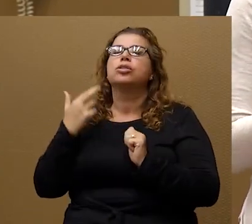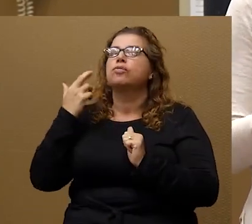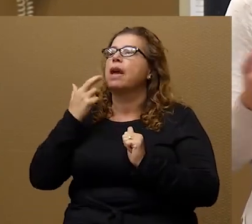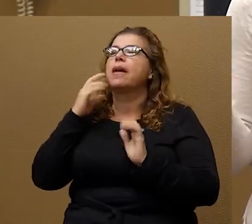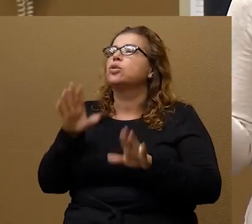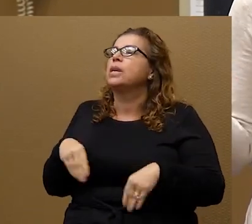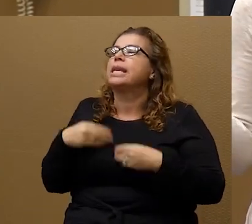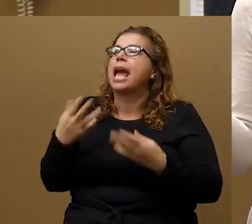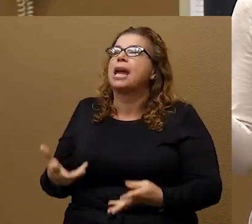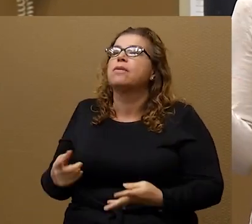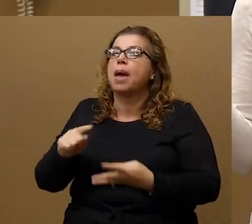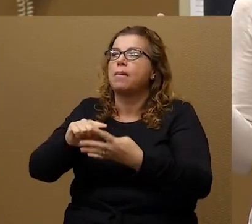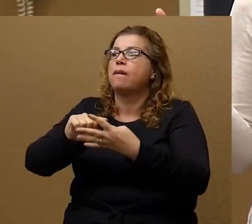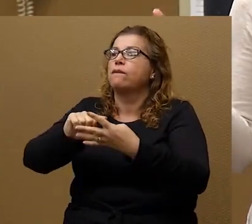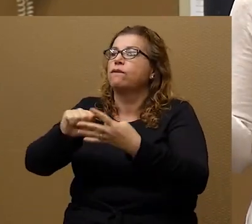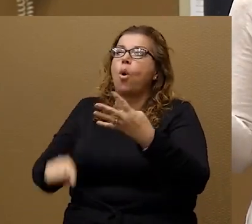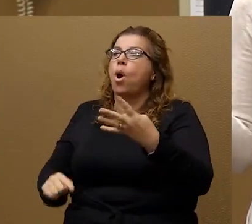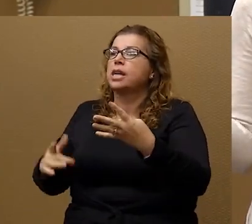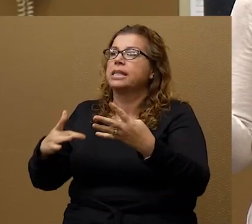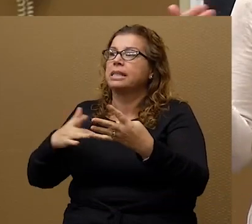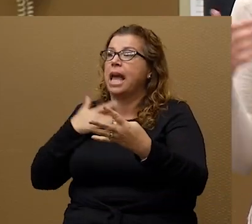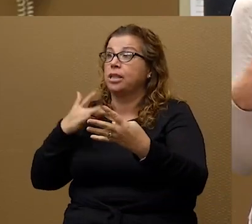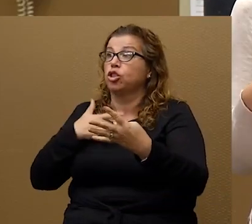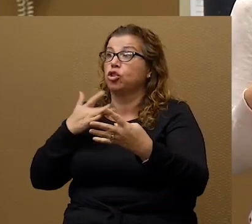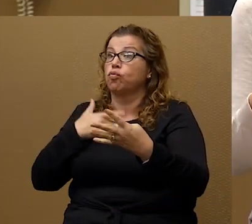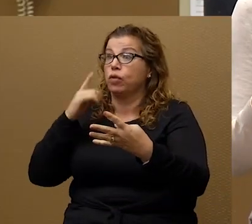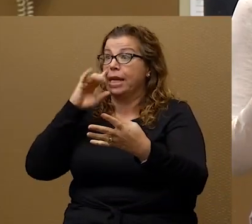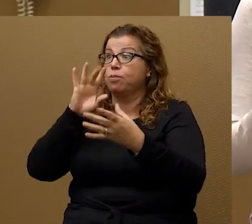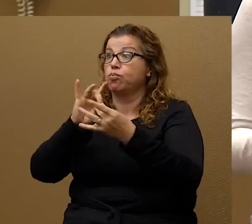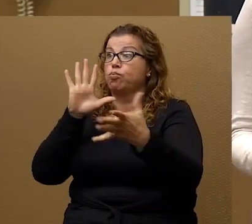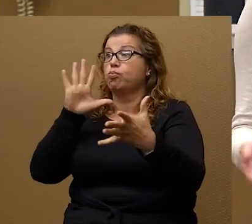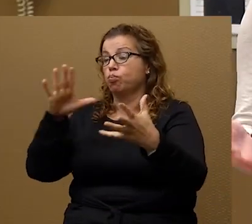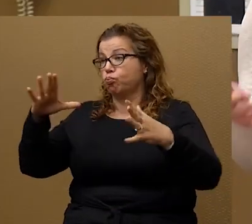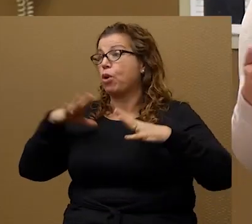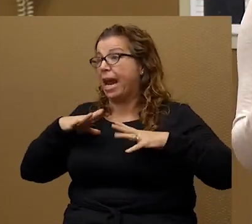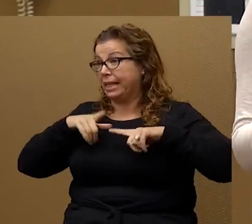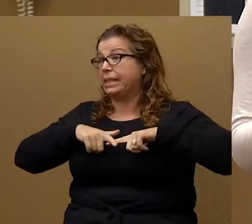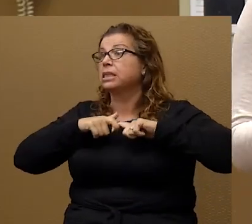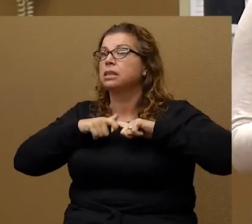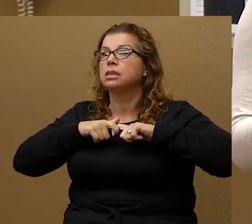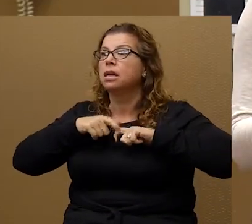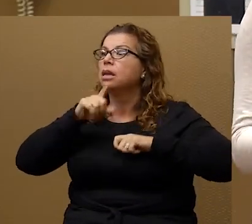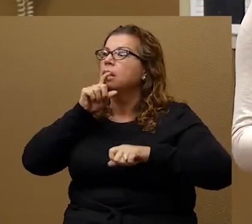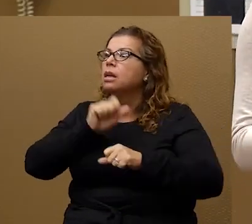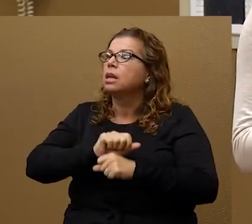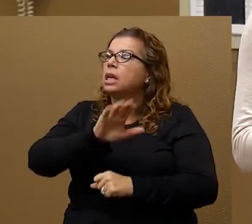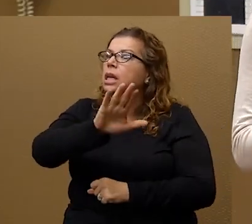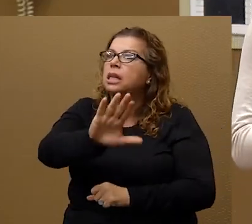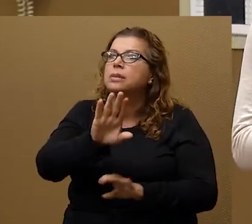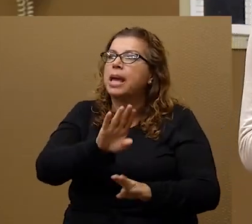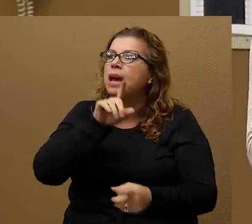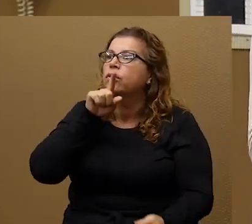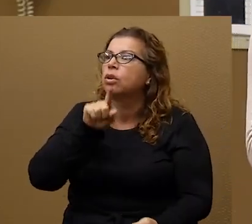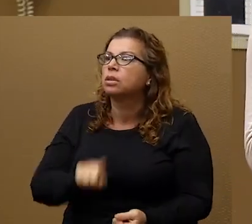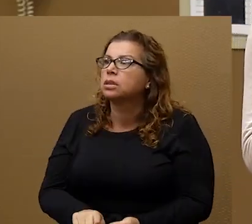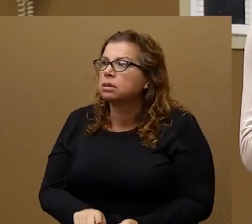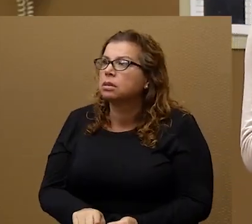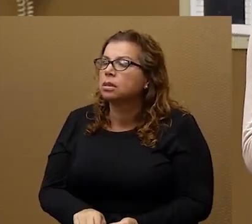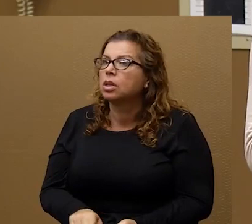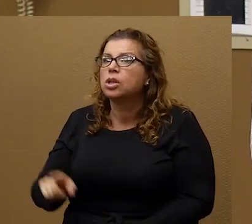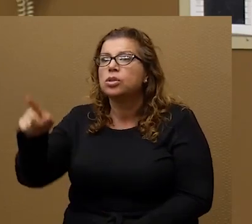and almost all of his behaviors have diminished or reduced greatly. So just think about, you can implement a ton